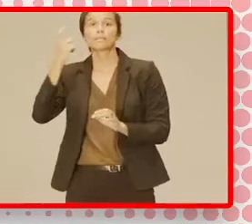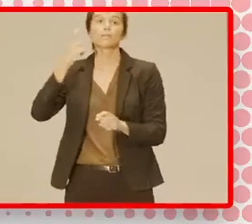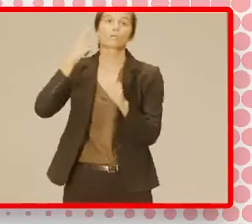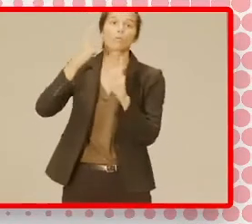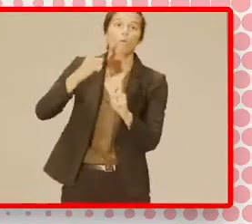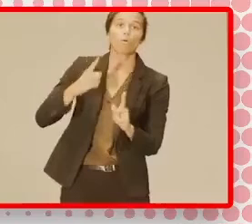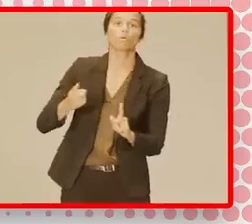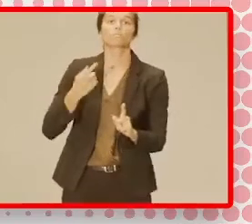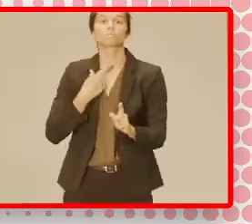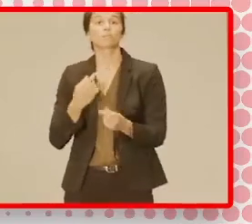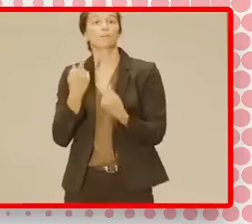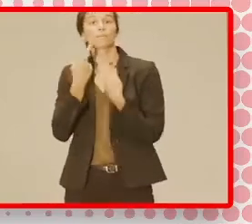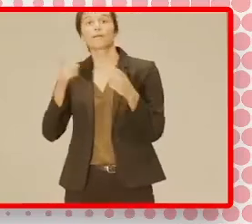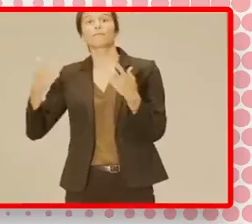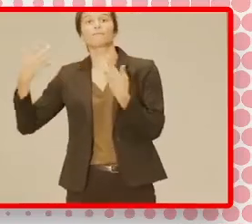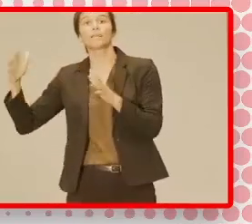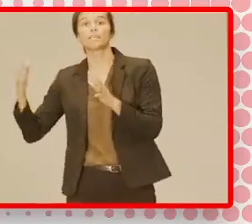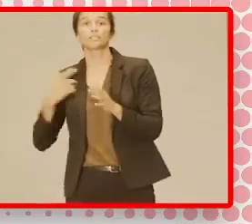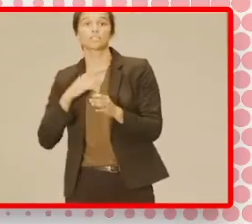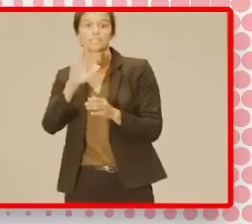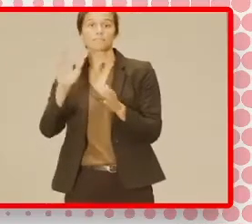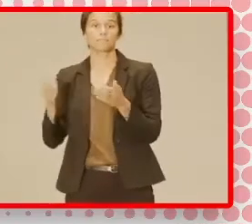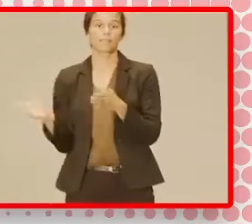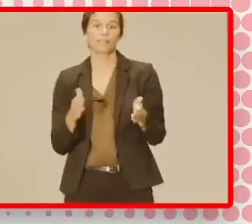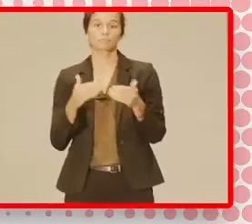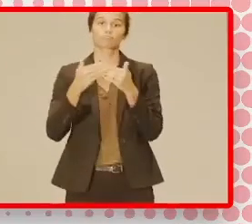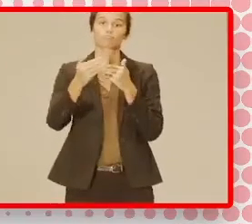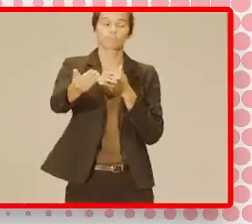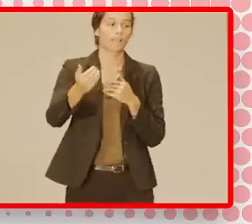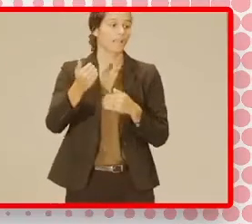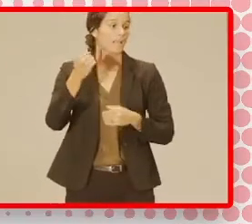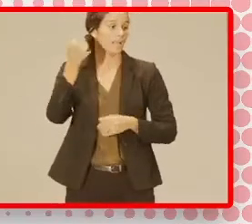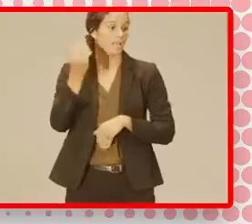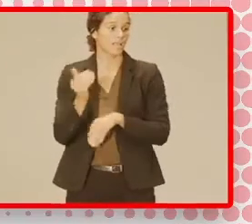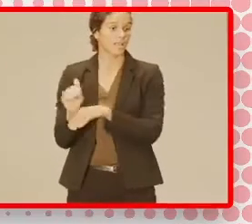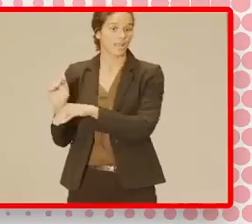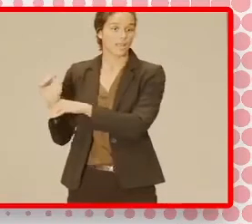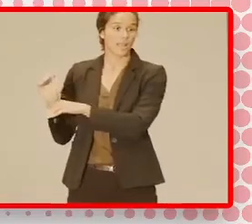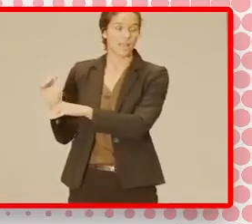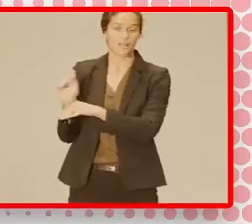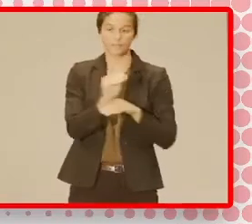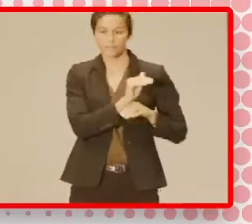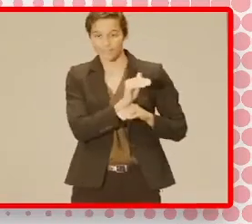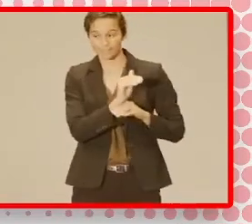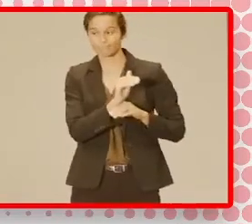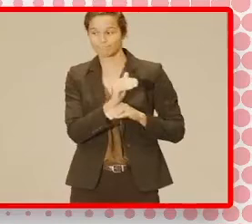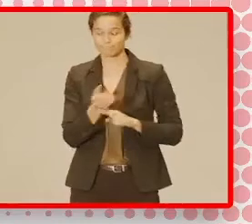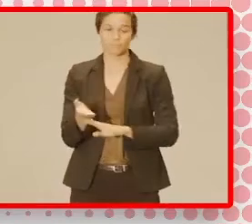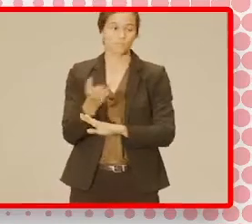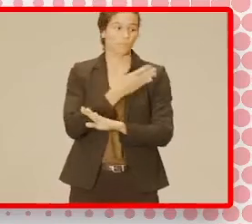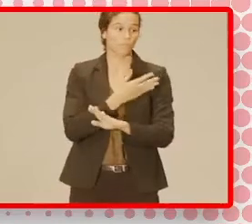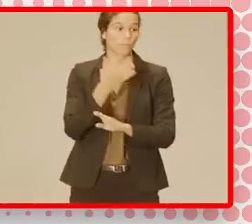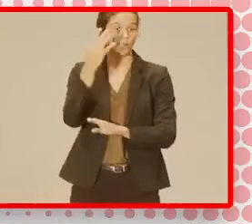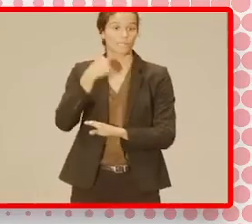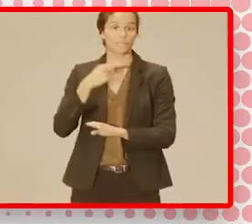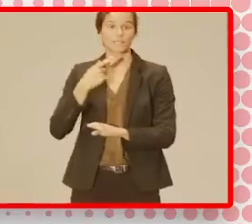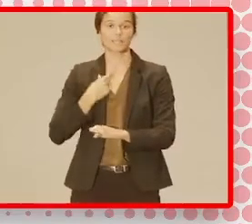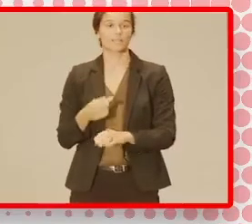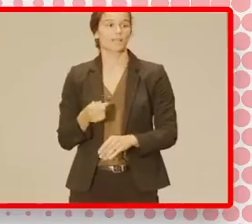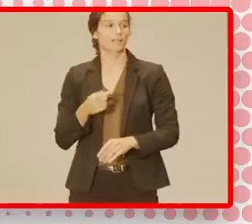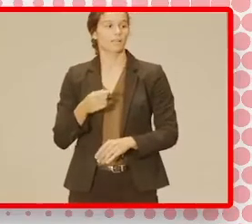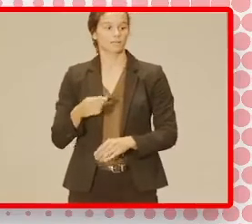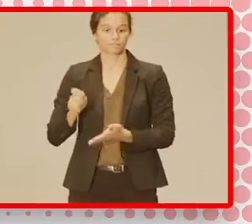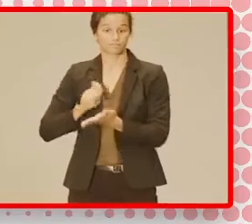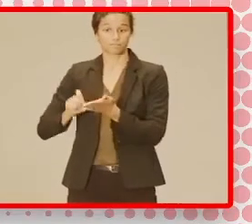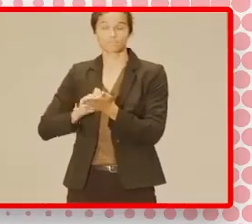plan. And every night before he goes to bed, Chris pulls out a marker and he goes up on his dream board and he writes down what he